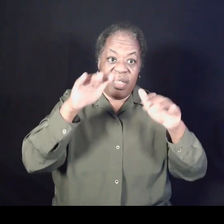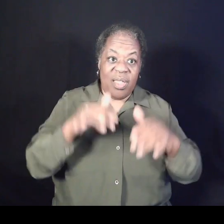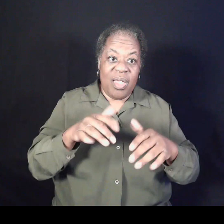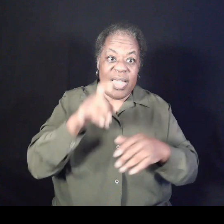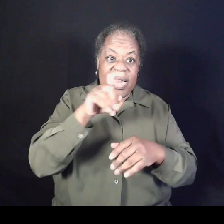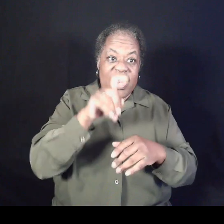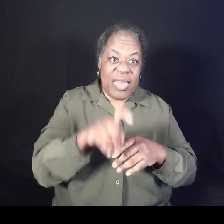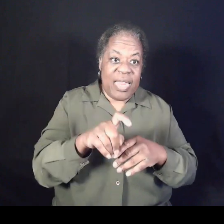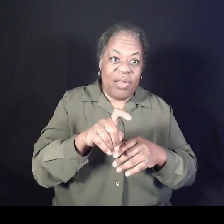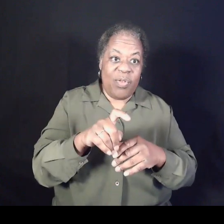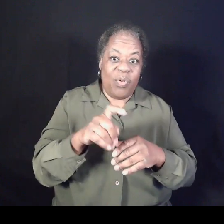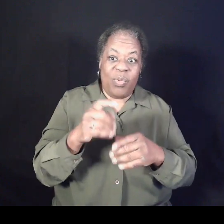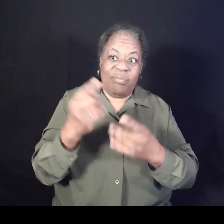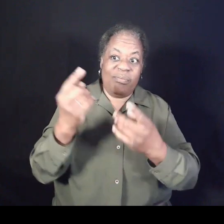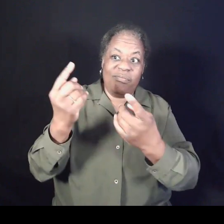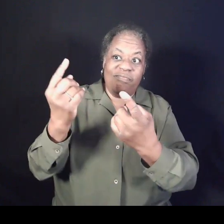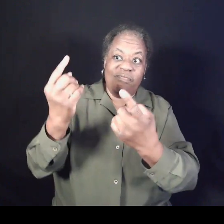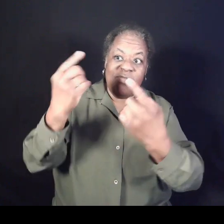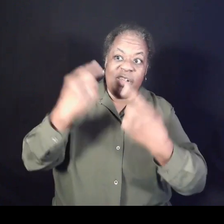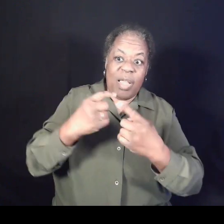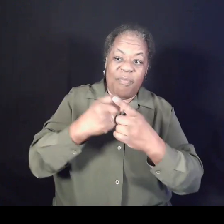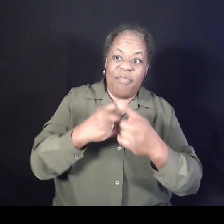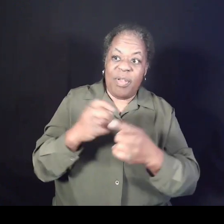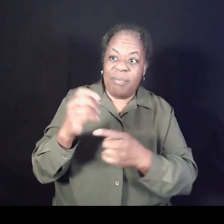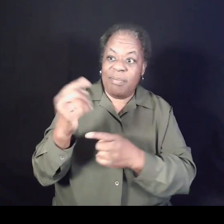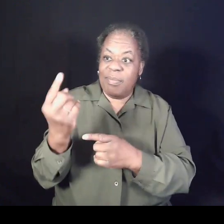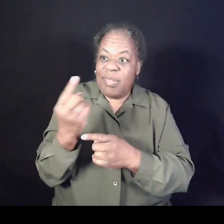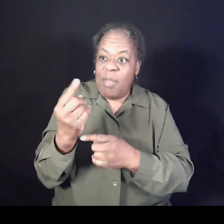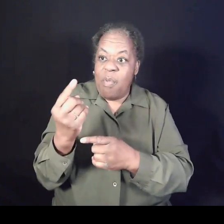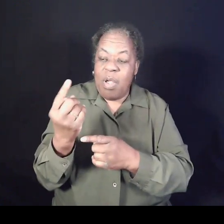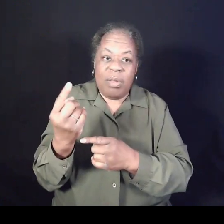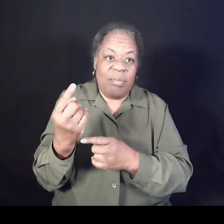somewhere and someone beyond ourselves.